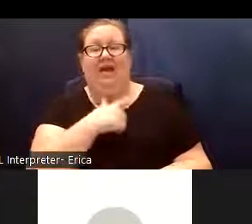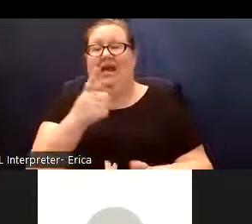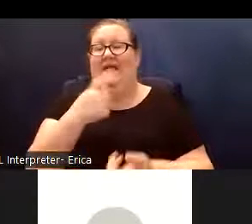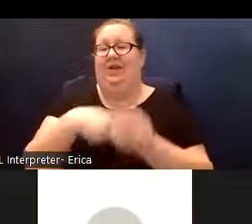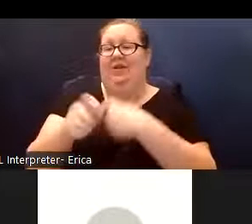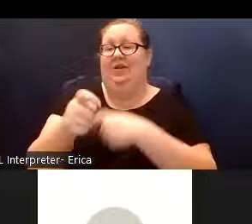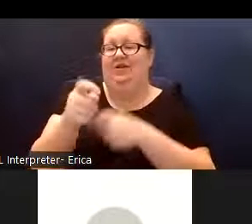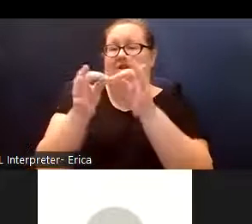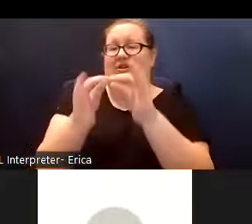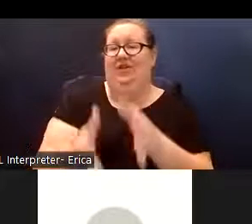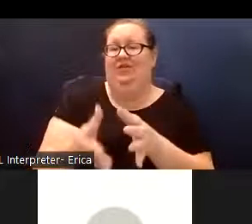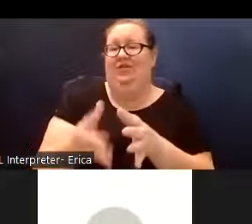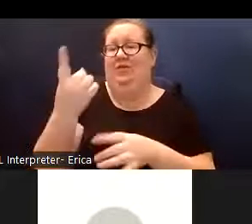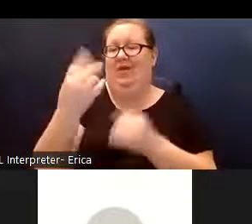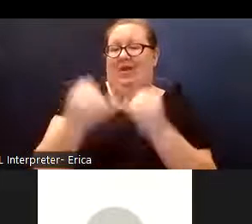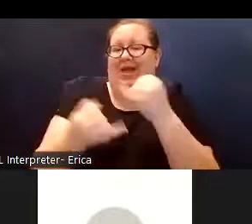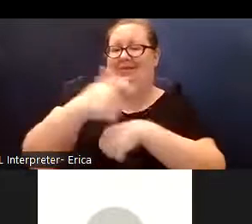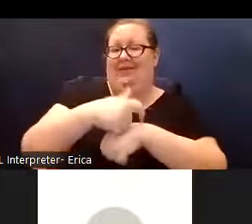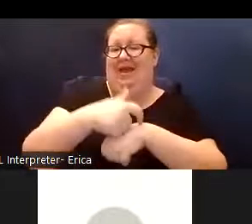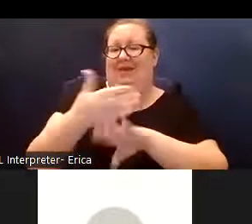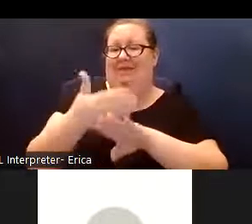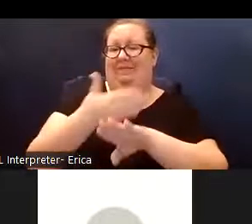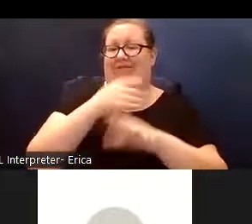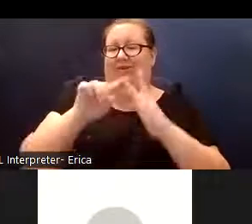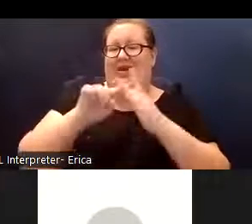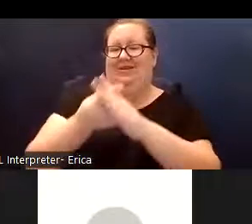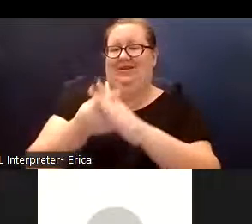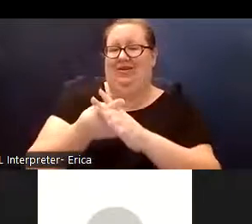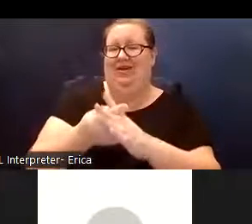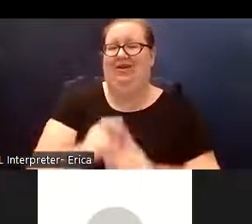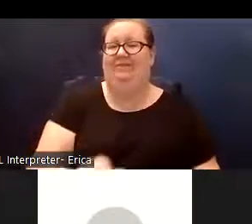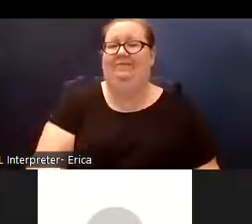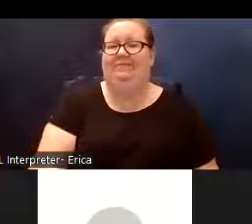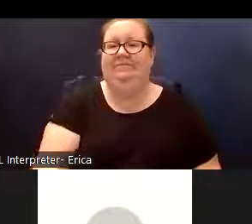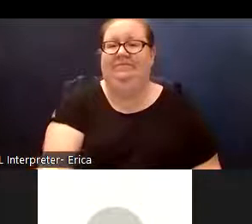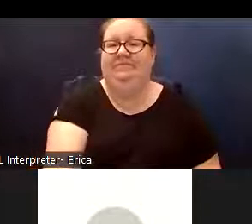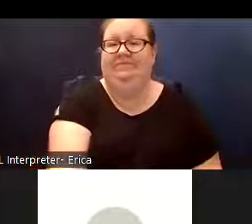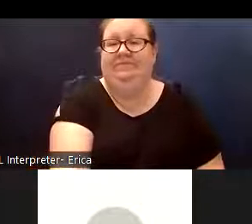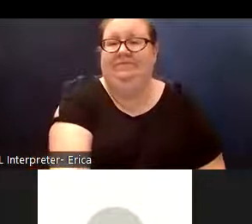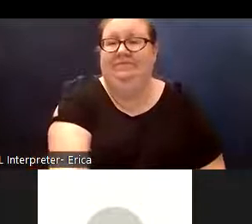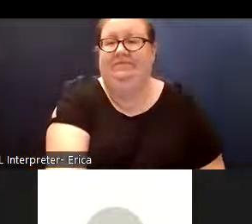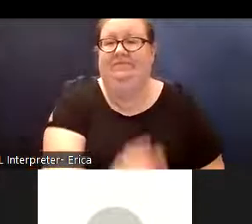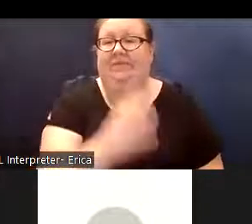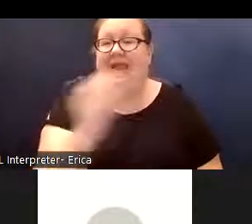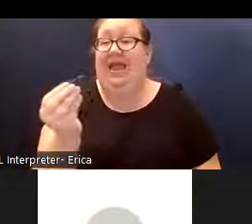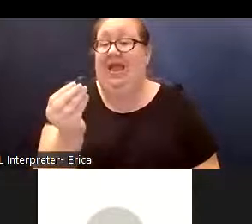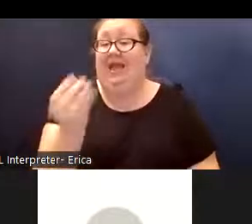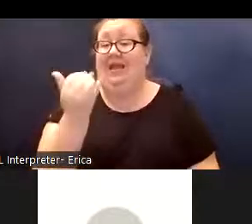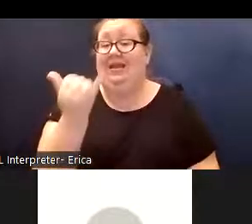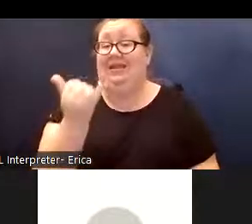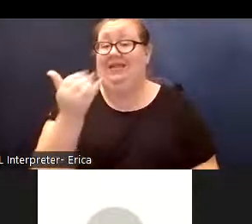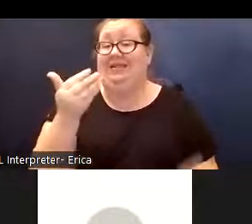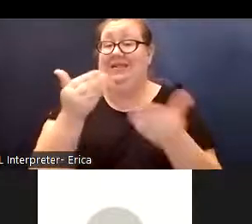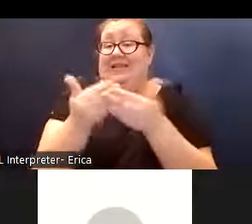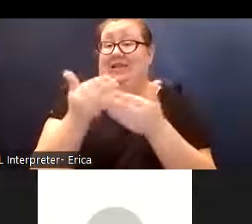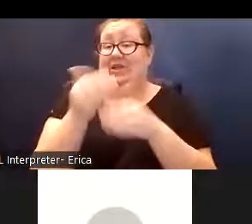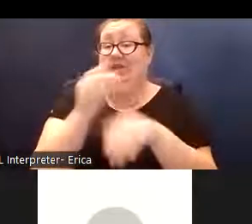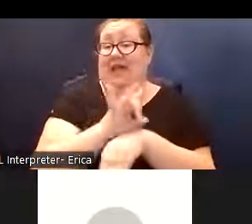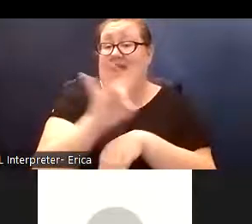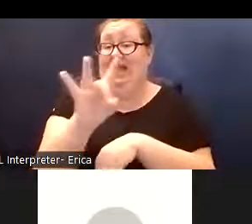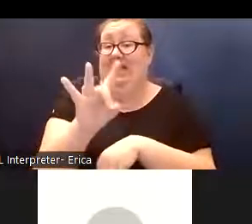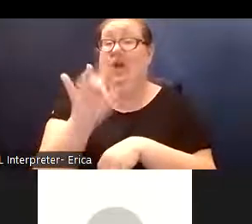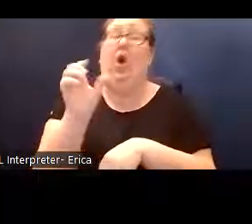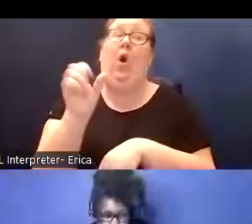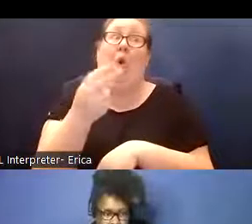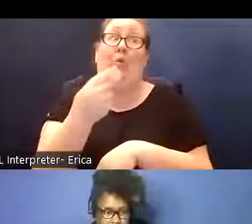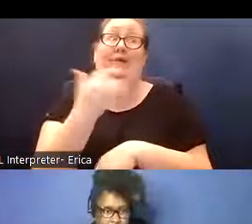translators one last time before I get started. And it is nearly 8 o'clock. Oh, it is 8